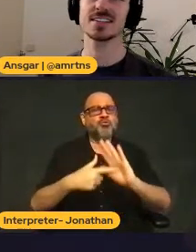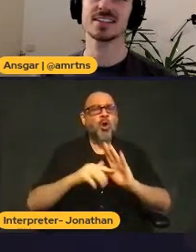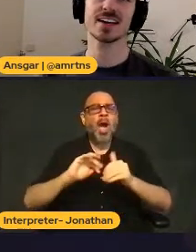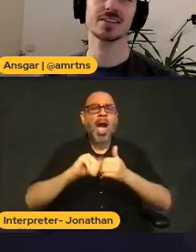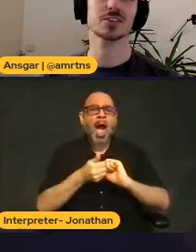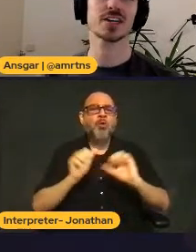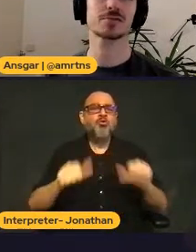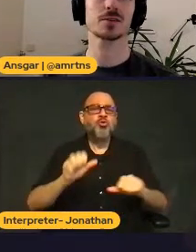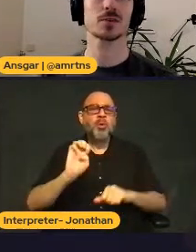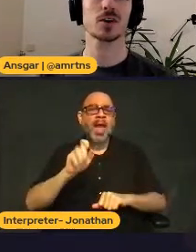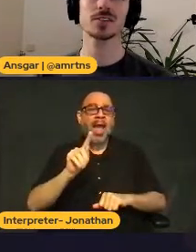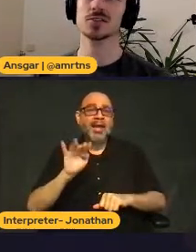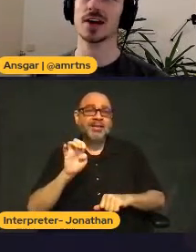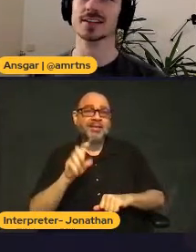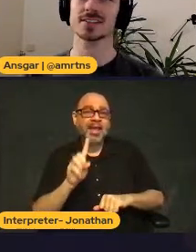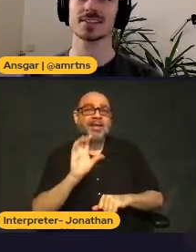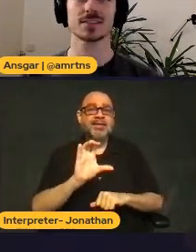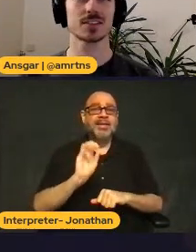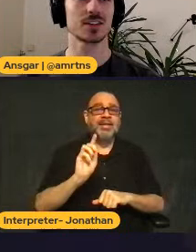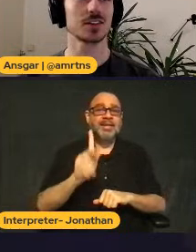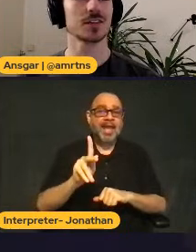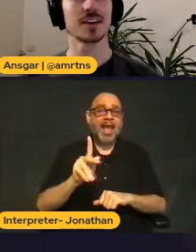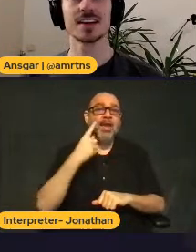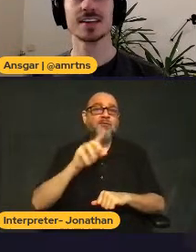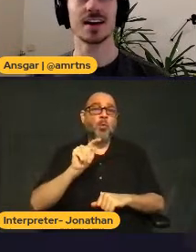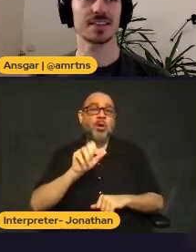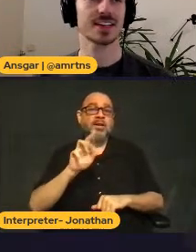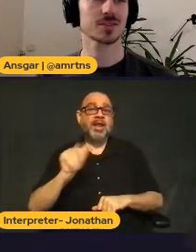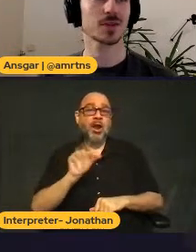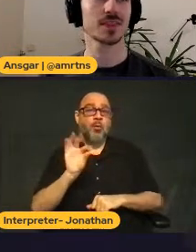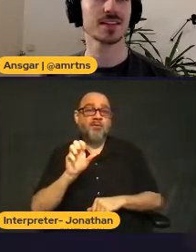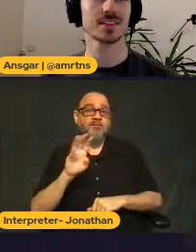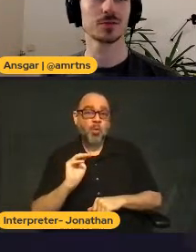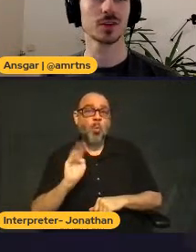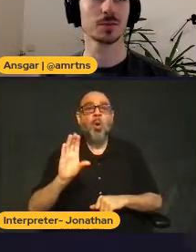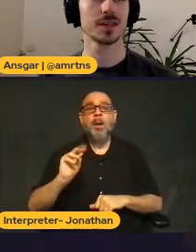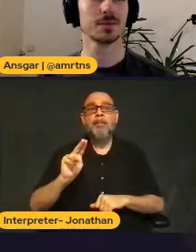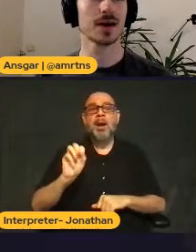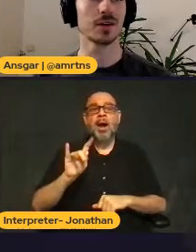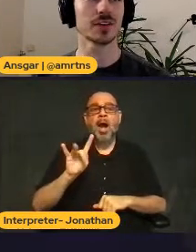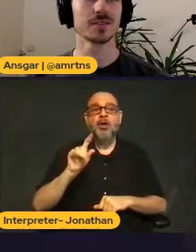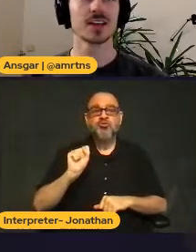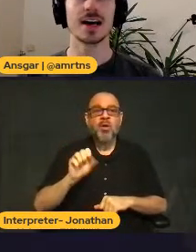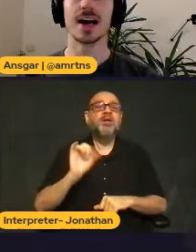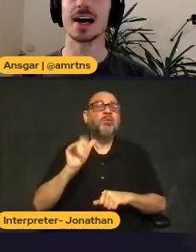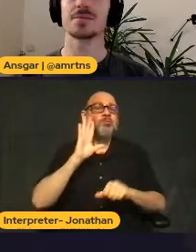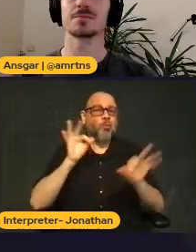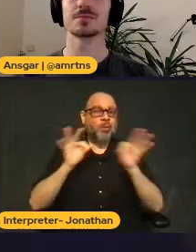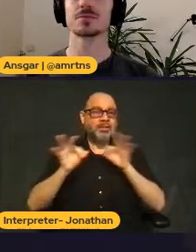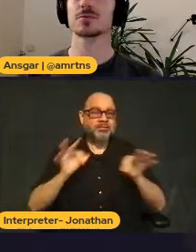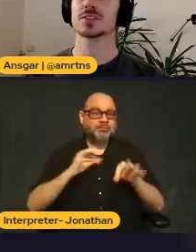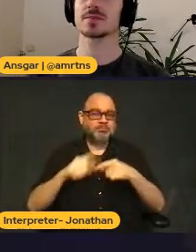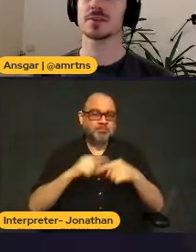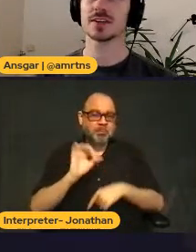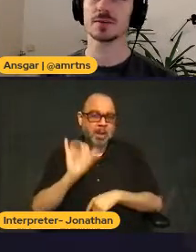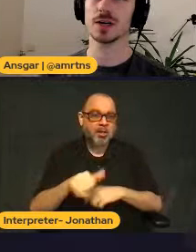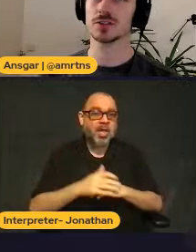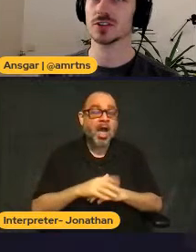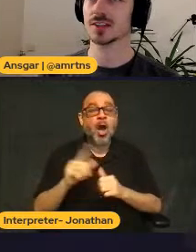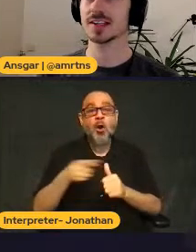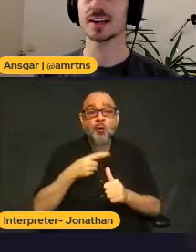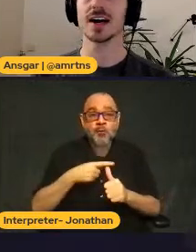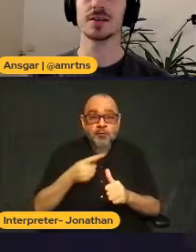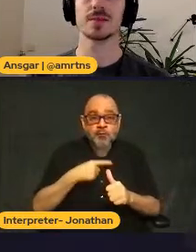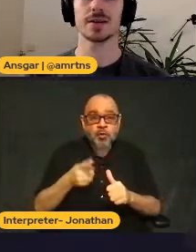extend CDK for Terraform constructs. So yeah, that's what this will be about. First, something